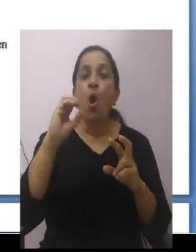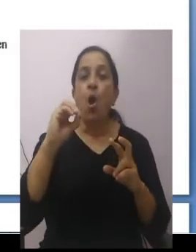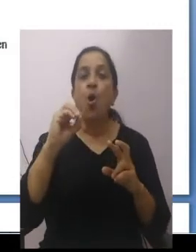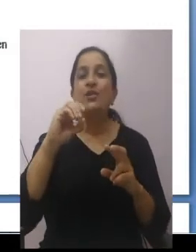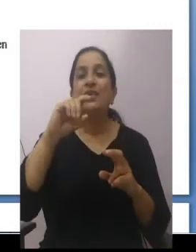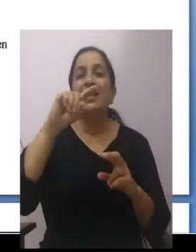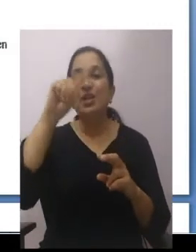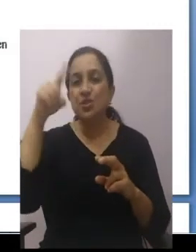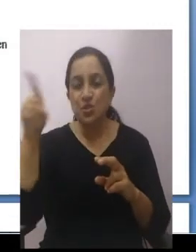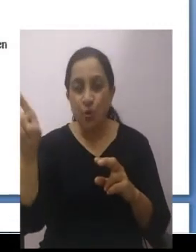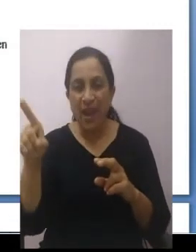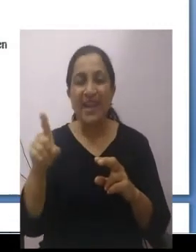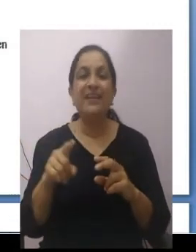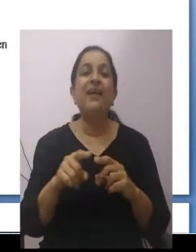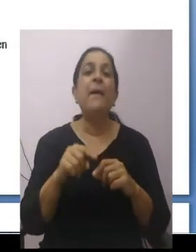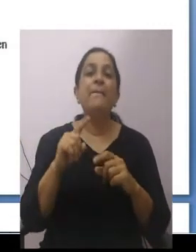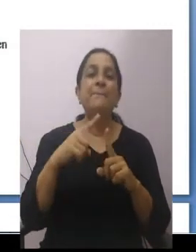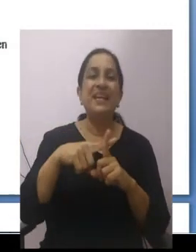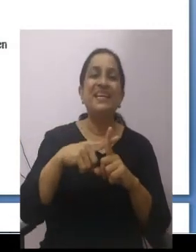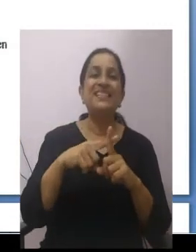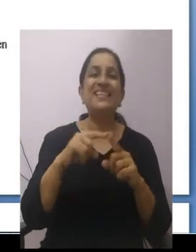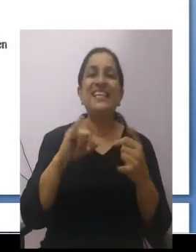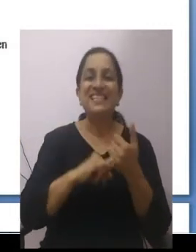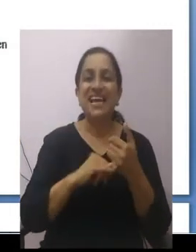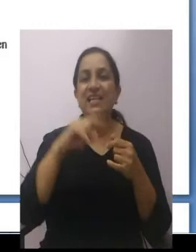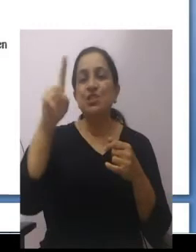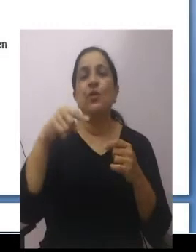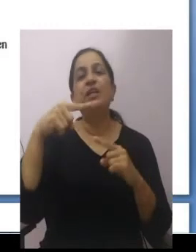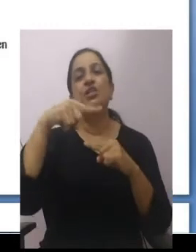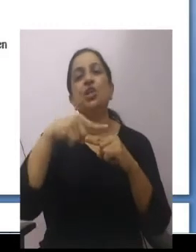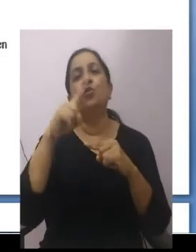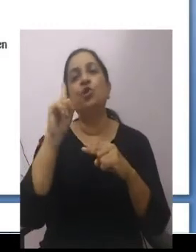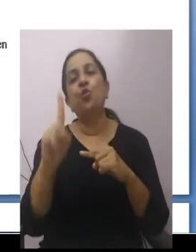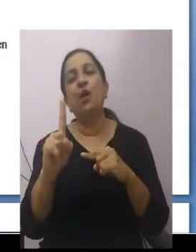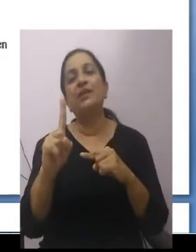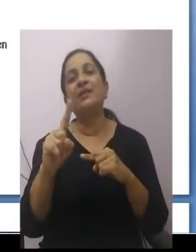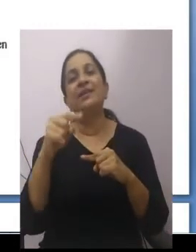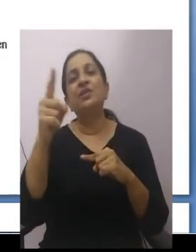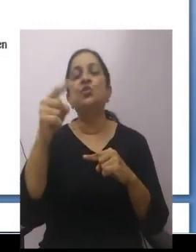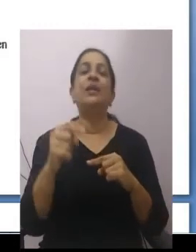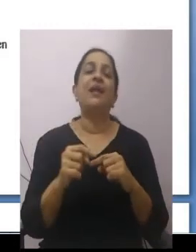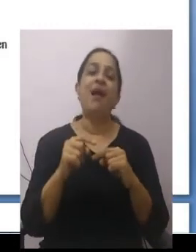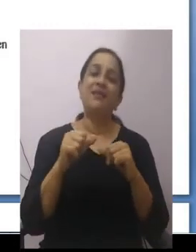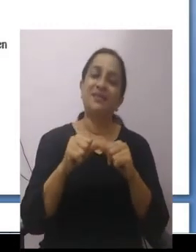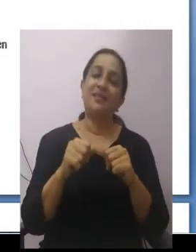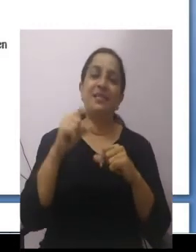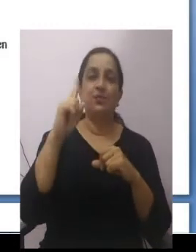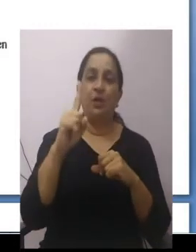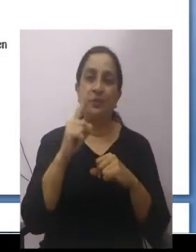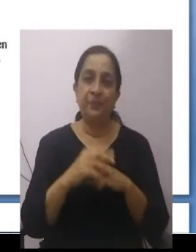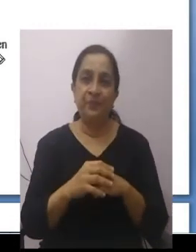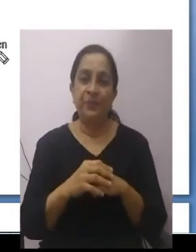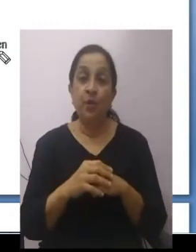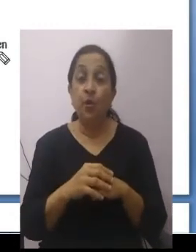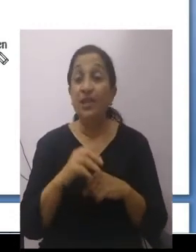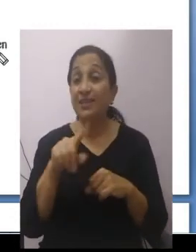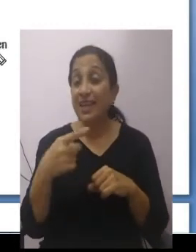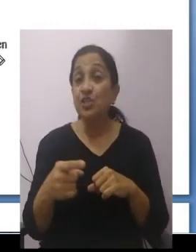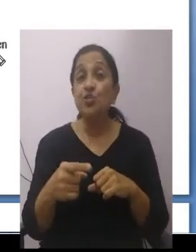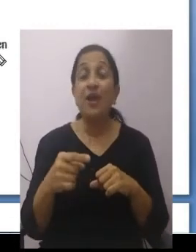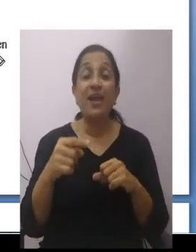always 1. Remember, this is the answer. Tan theta is positive and sin theta is